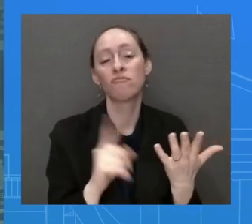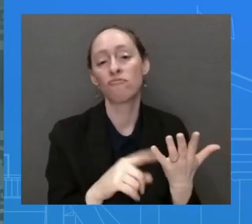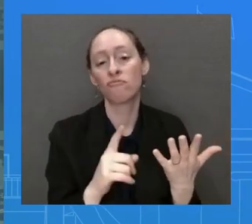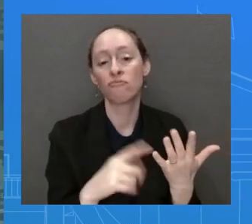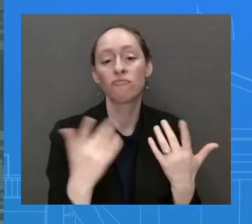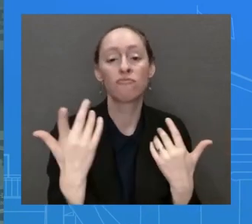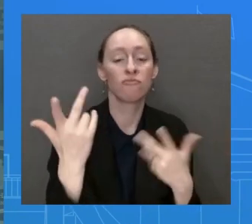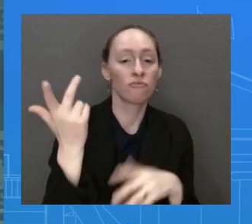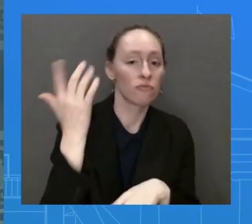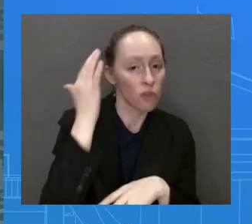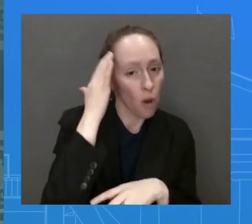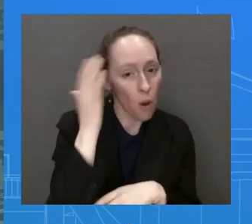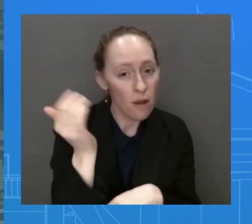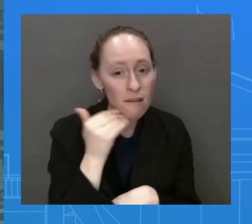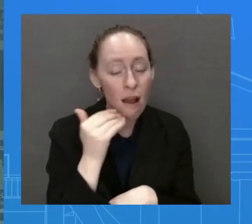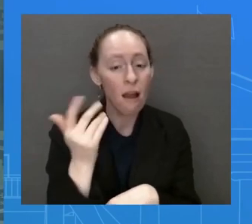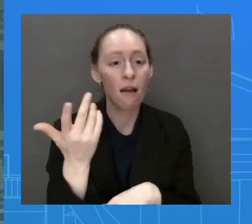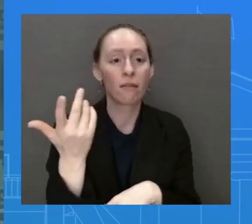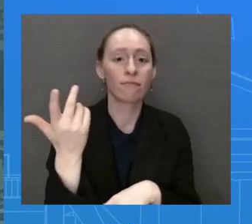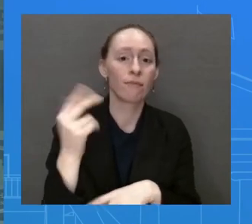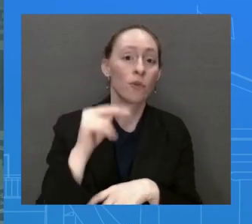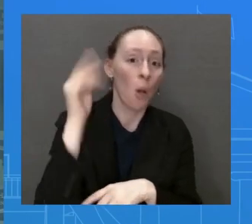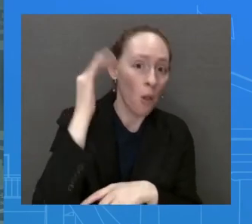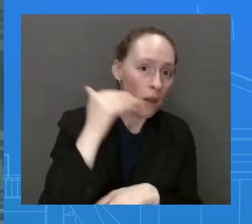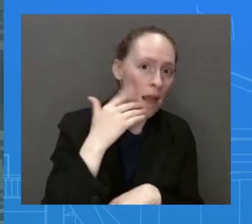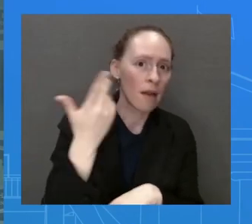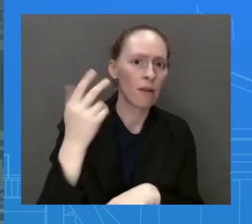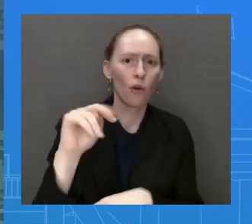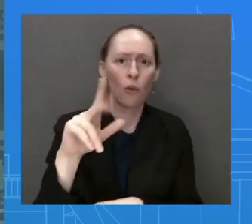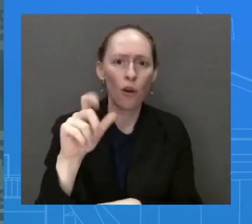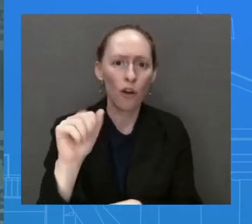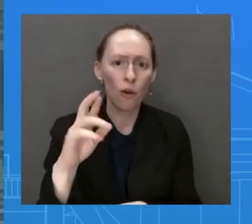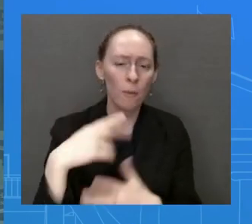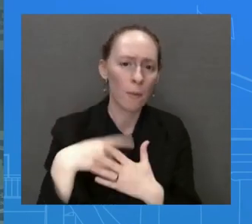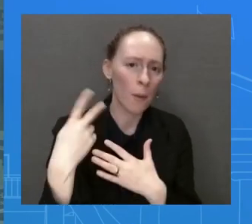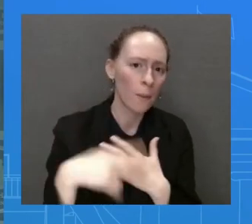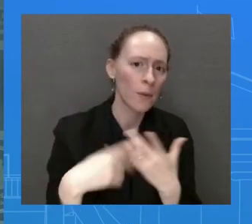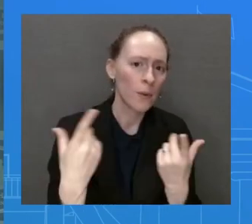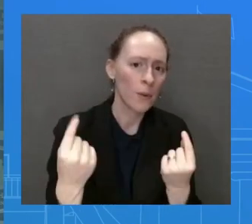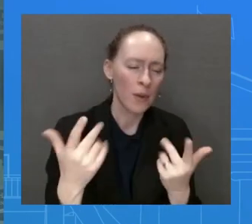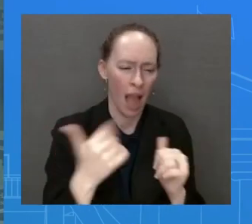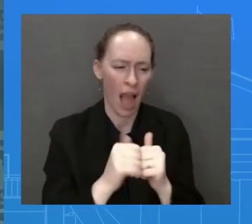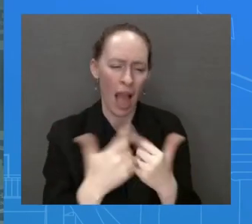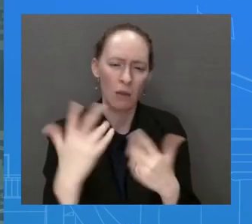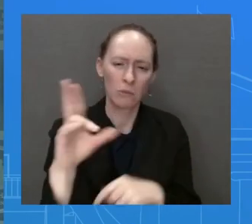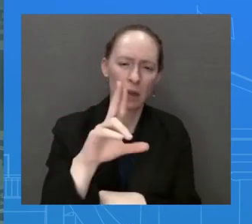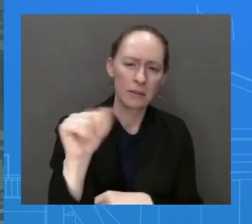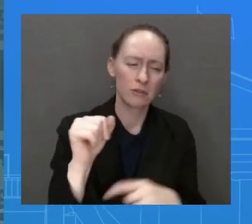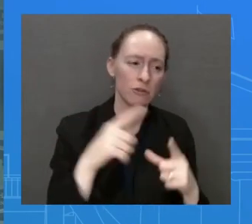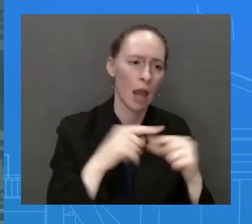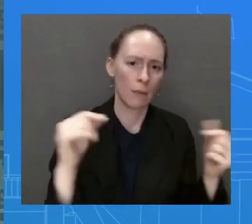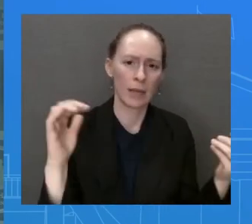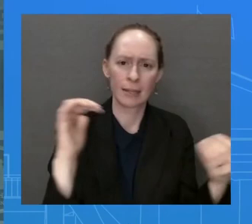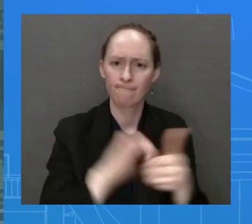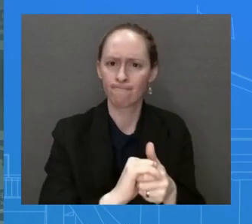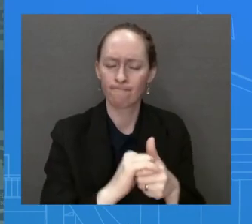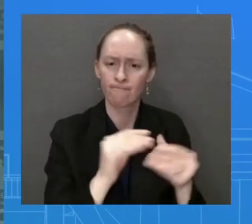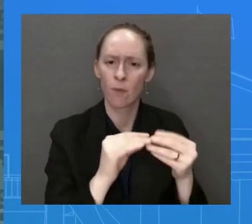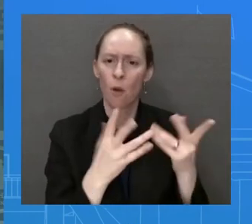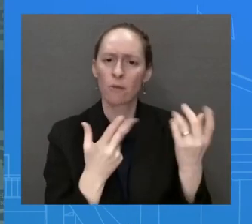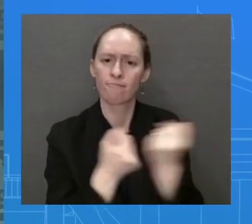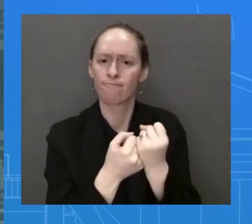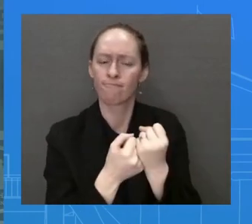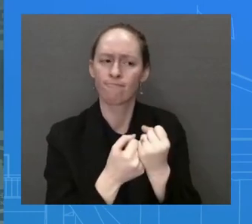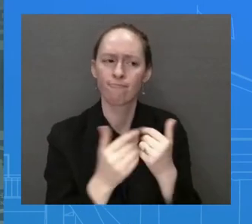what they can get done together in 2023. Japan holds in the G7 presidency and has just taken